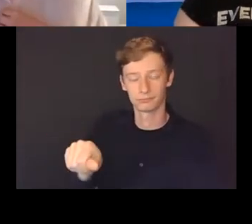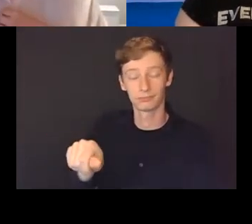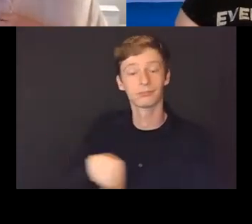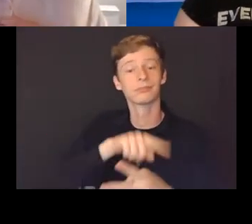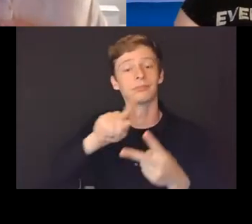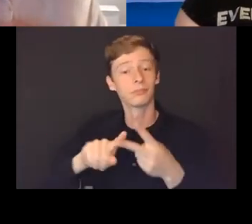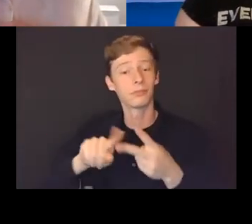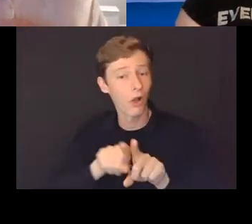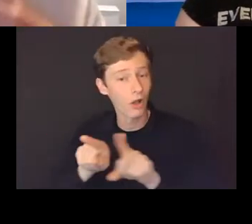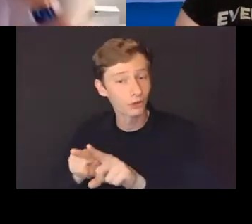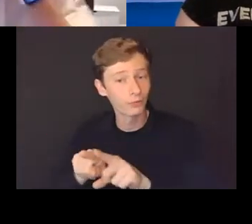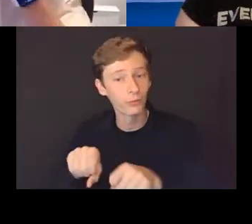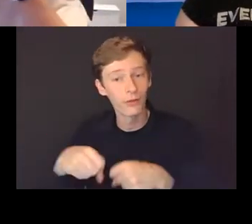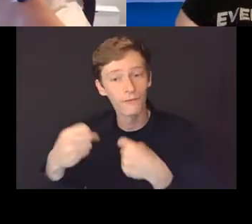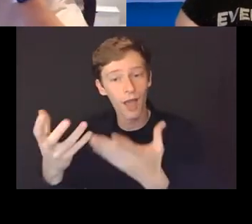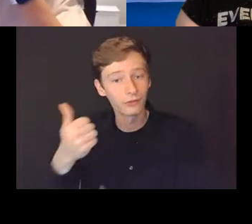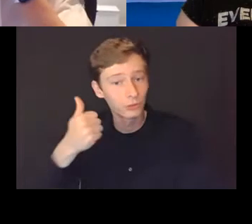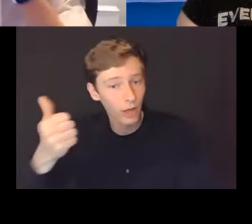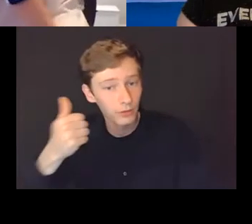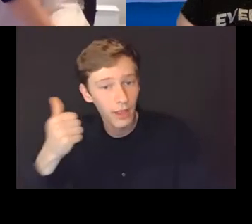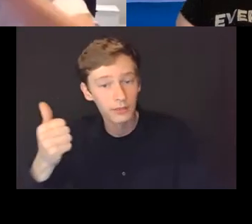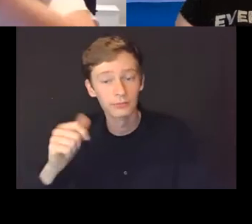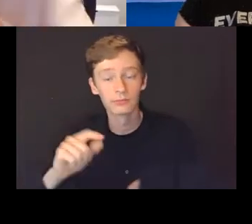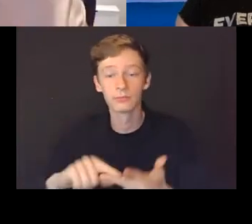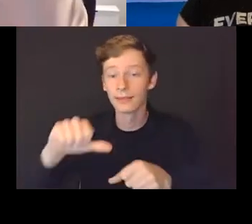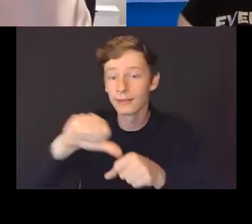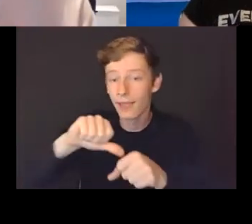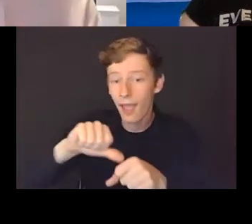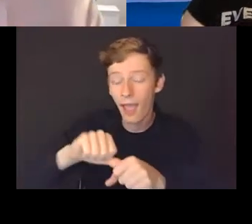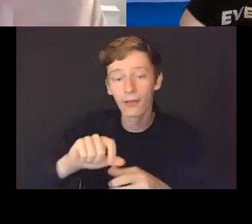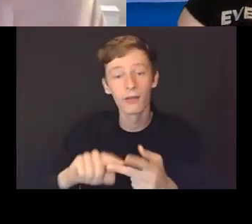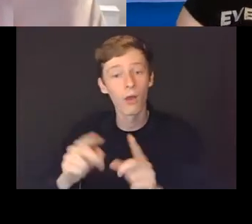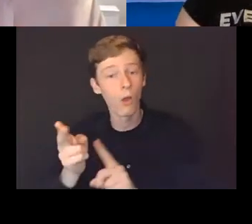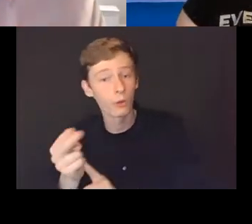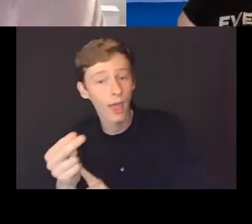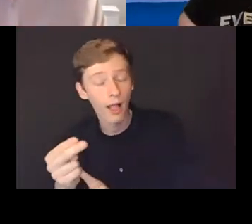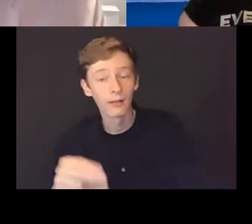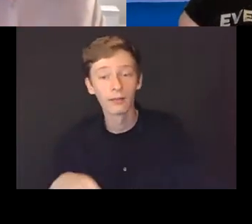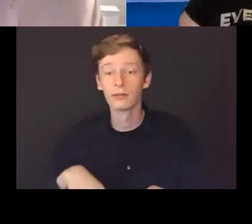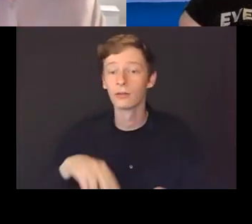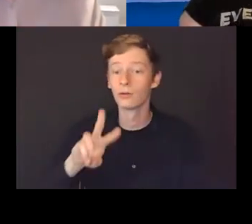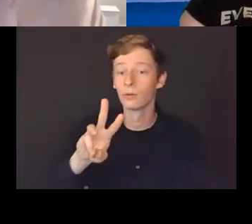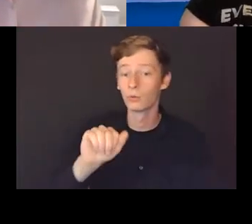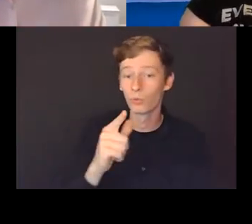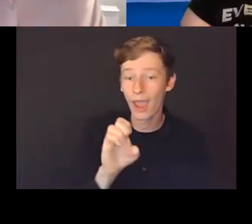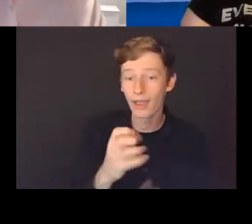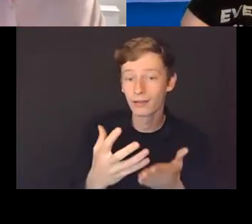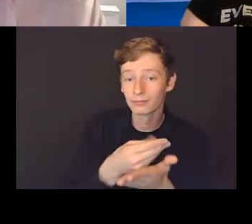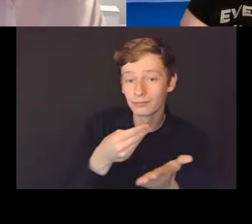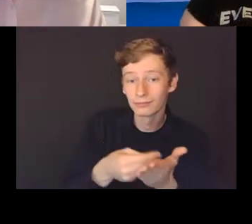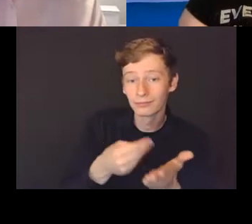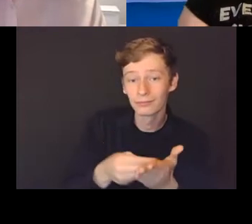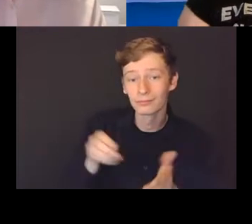transportation, funds for transportation, funds for gas, that includes hotel stays, that includes wage reimbursements, that includes stipends